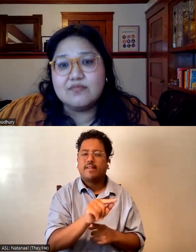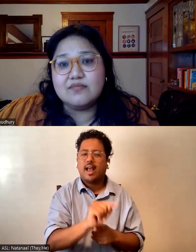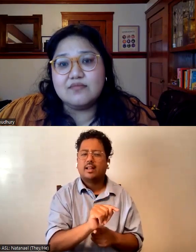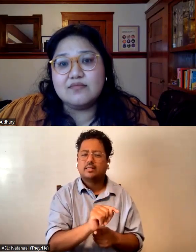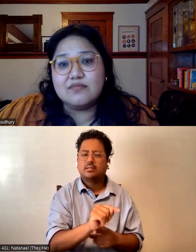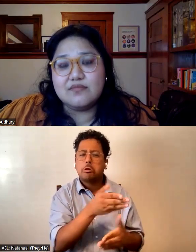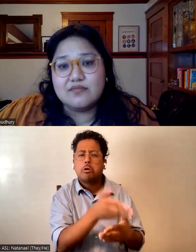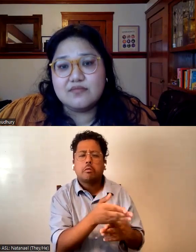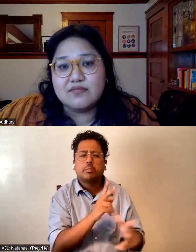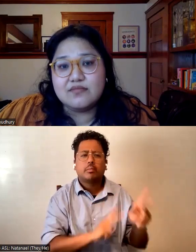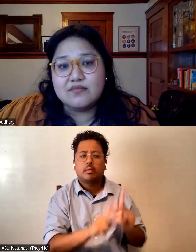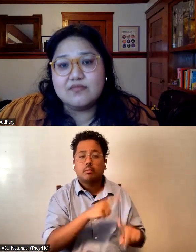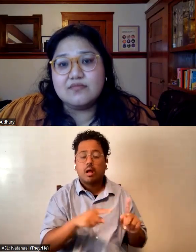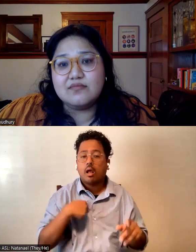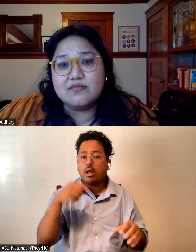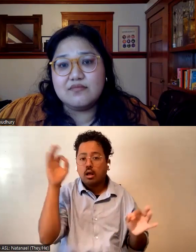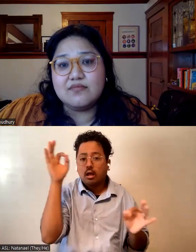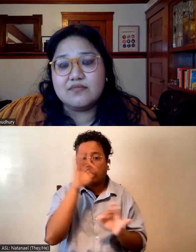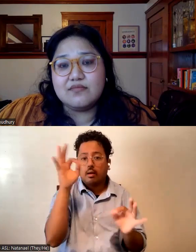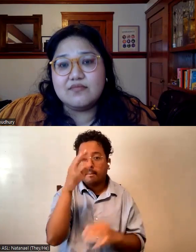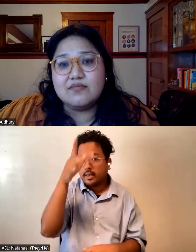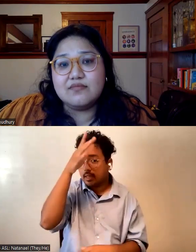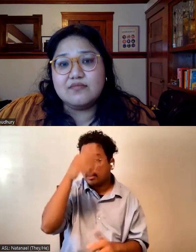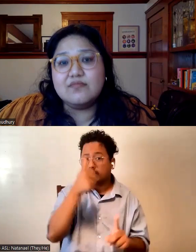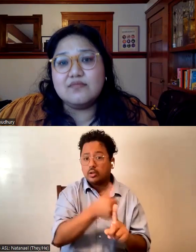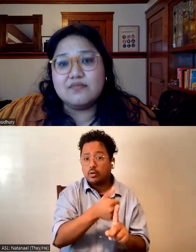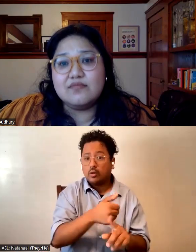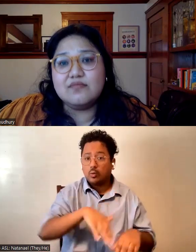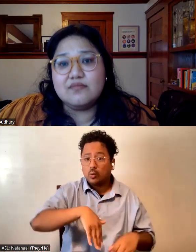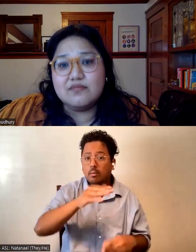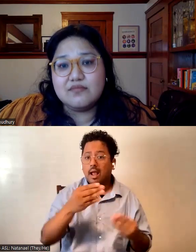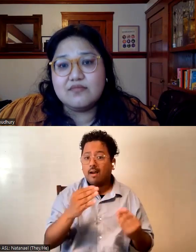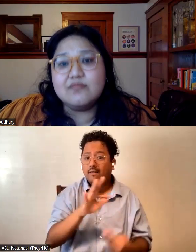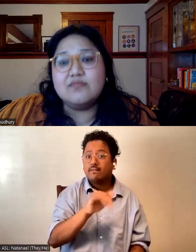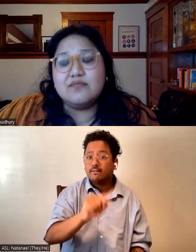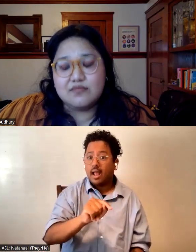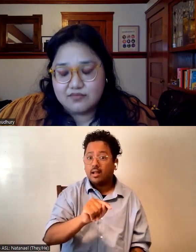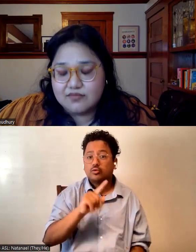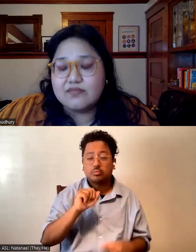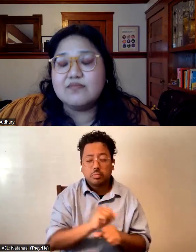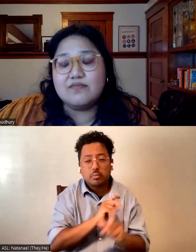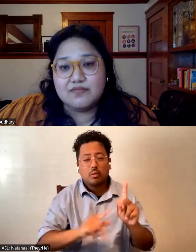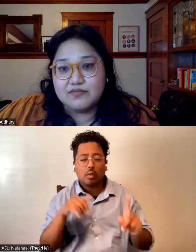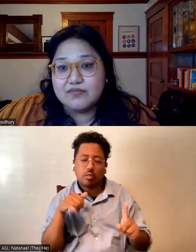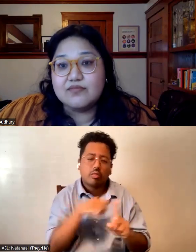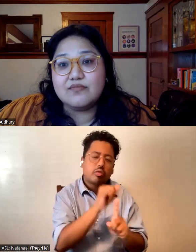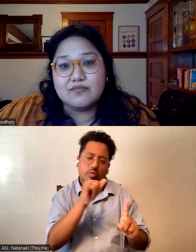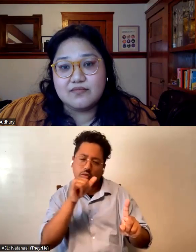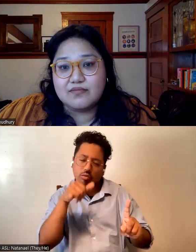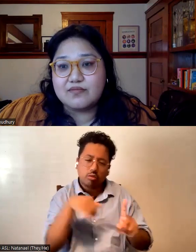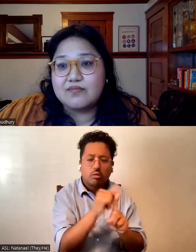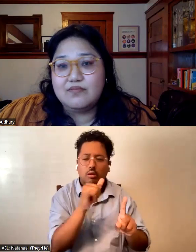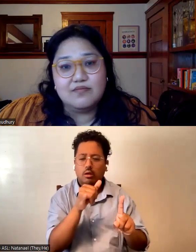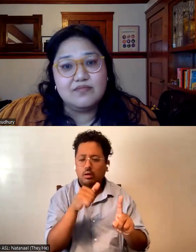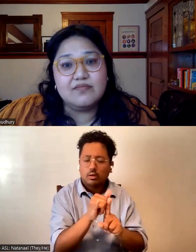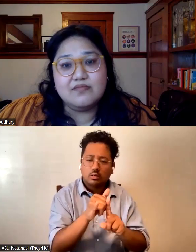And I didn't know this until recently, but my dad grew up as a fat kid, like mercilessly bullied. And so what he carried